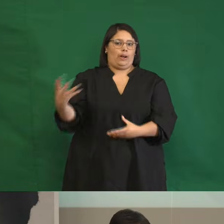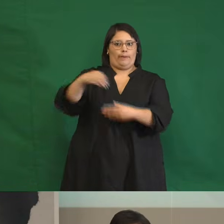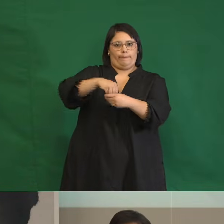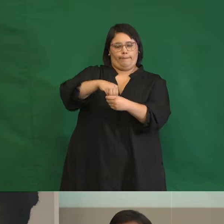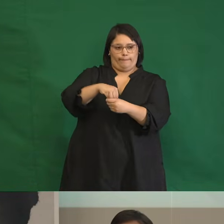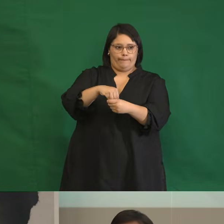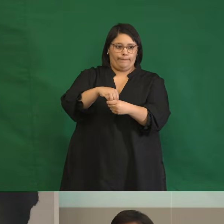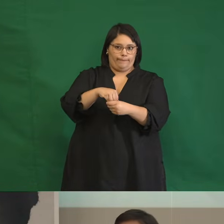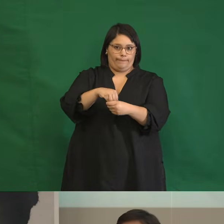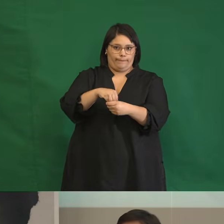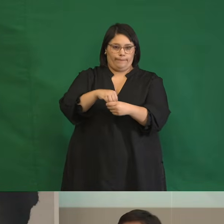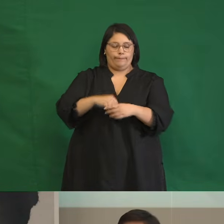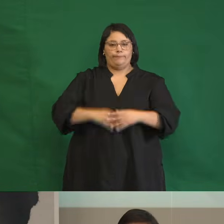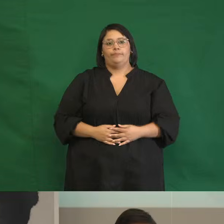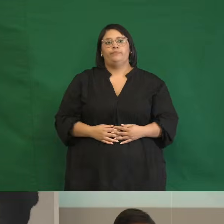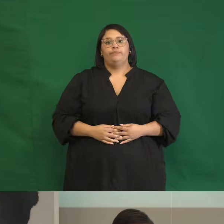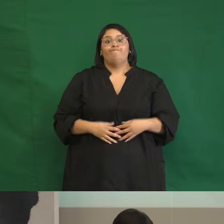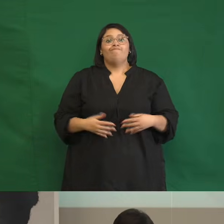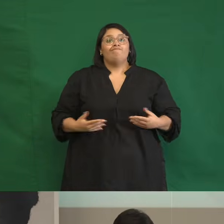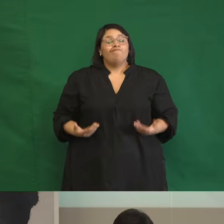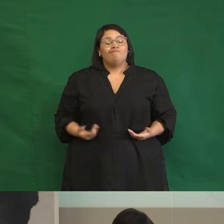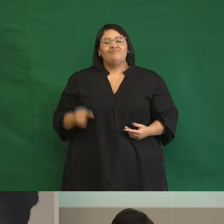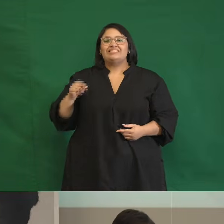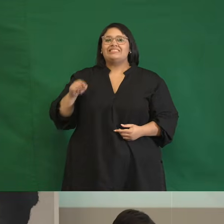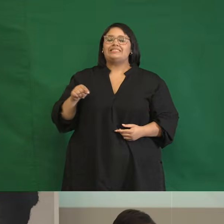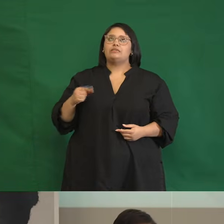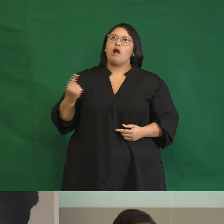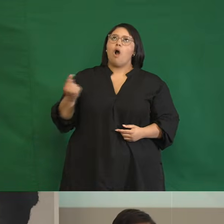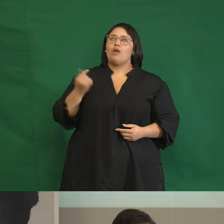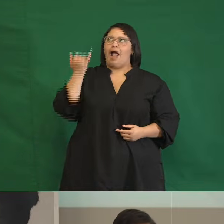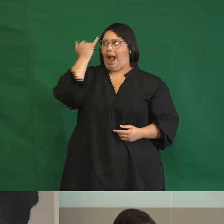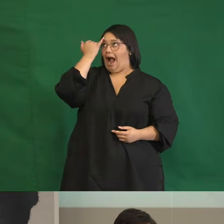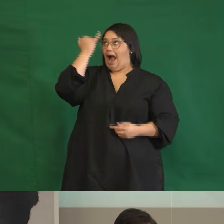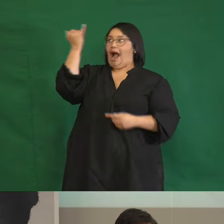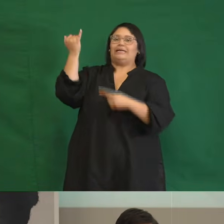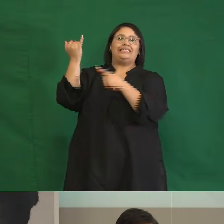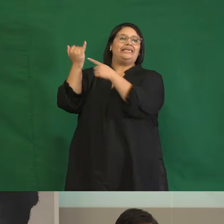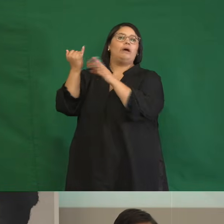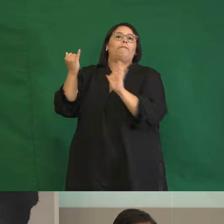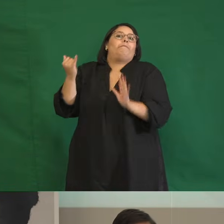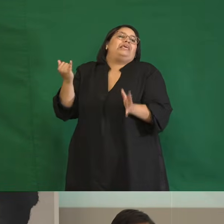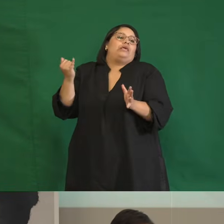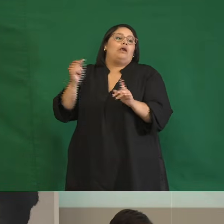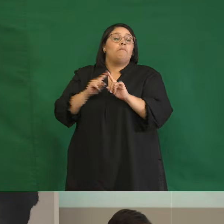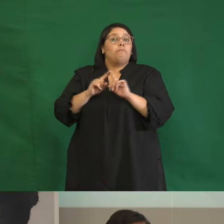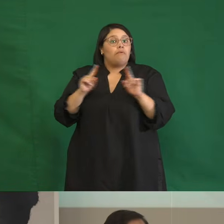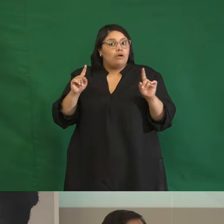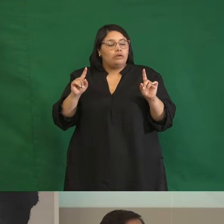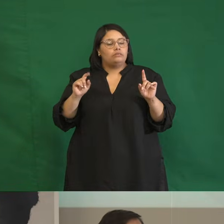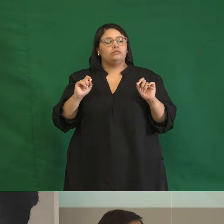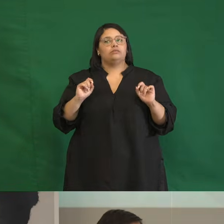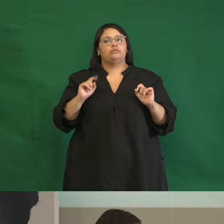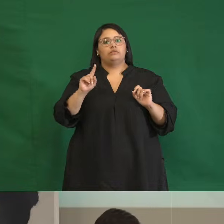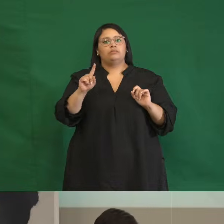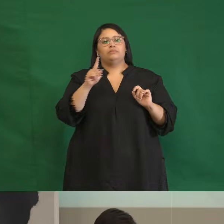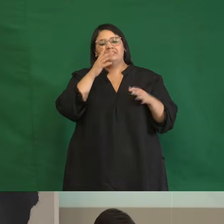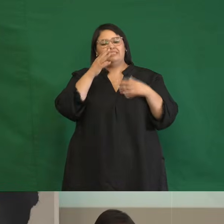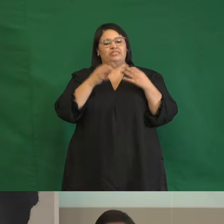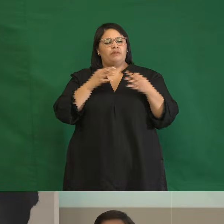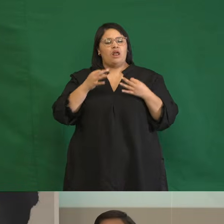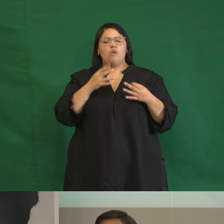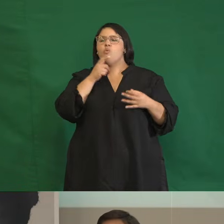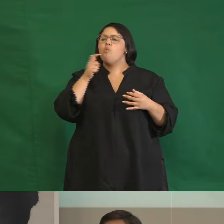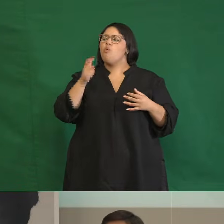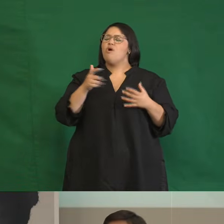Language. Now, as I said, this is purely a proof of concept, but perhaps I must begin with what is a WordNet